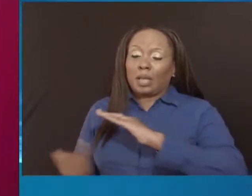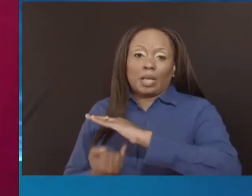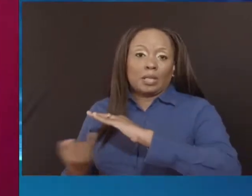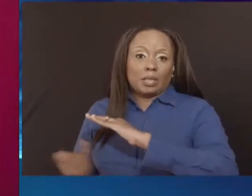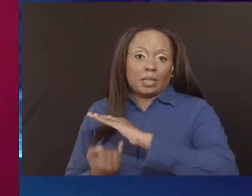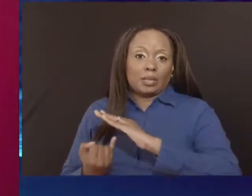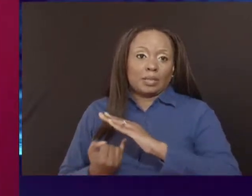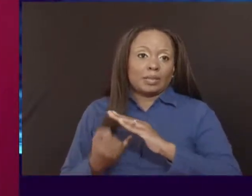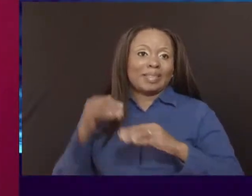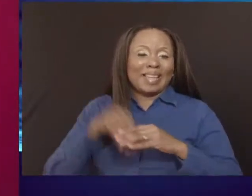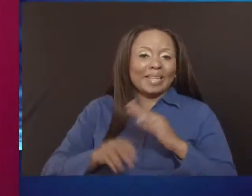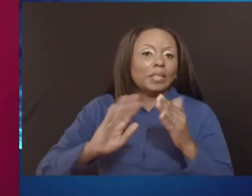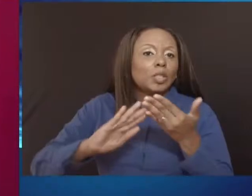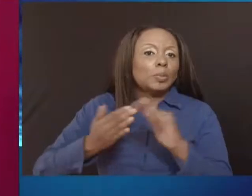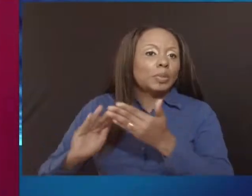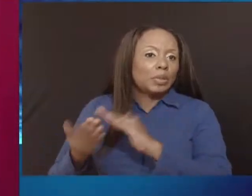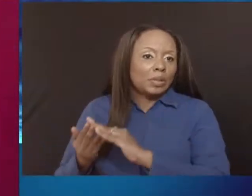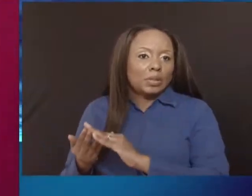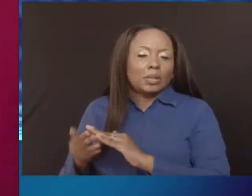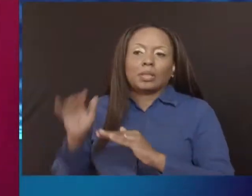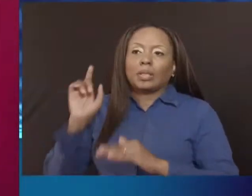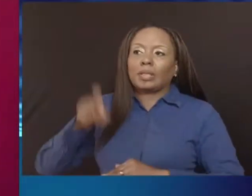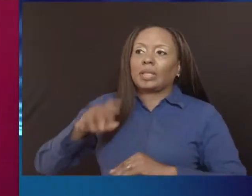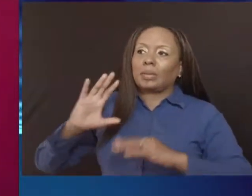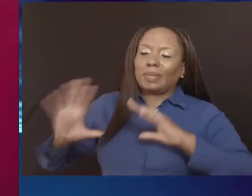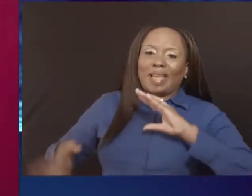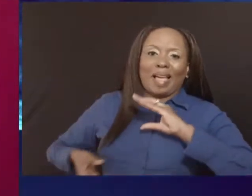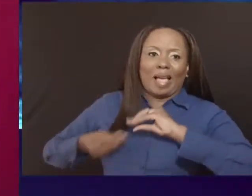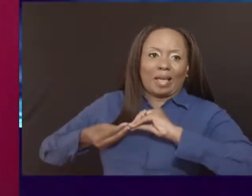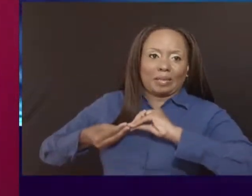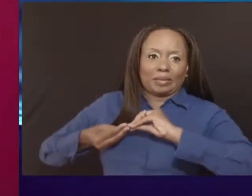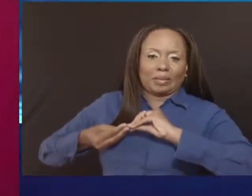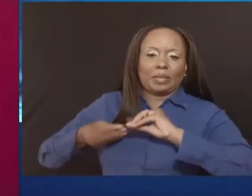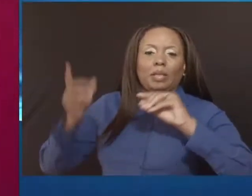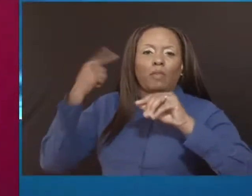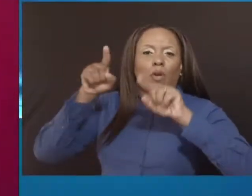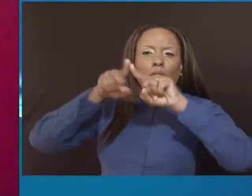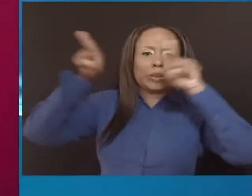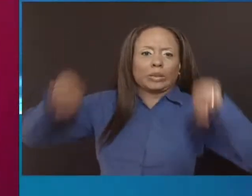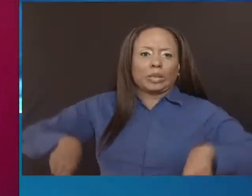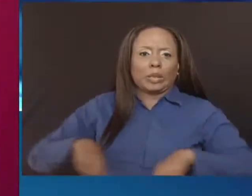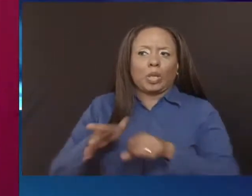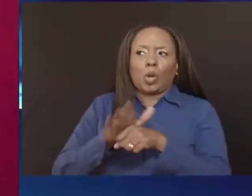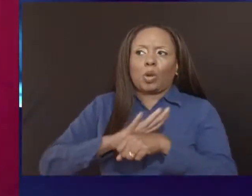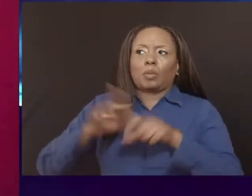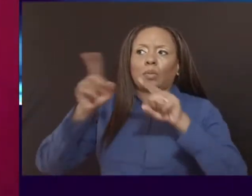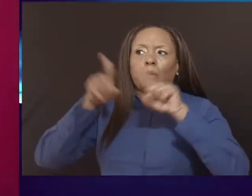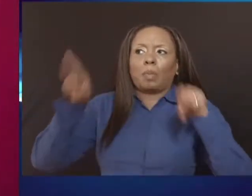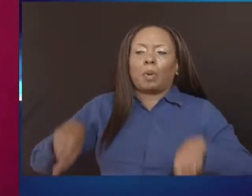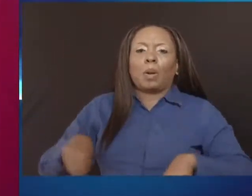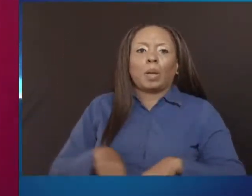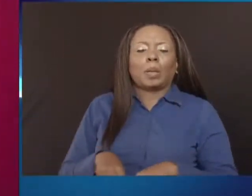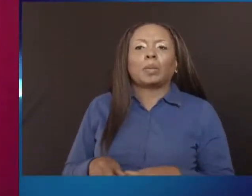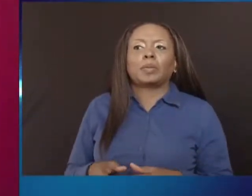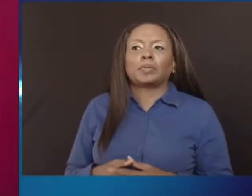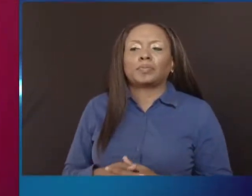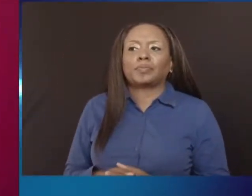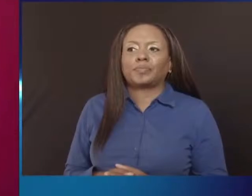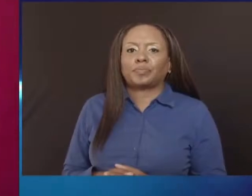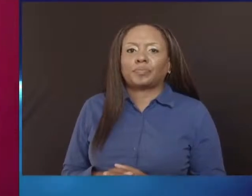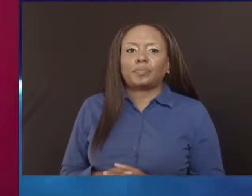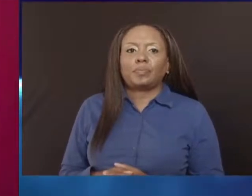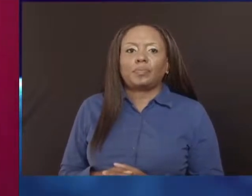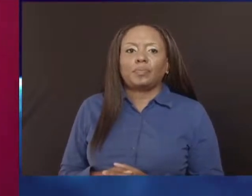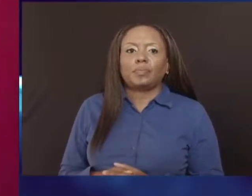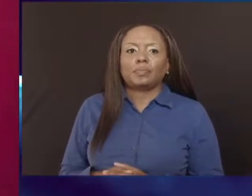isolation in the community. So that has to be added to the figure that's in the dashboard, which was, sorry, I just need to pull it up here,